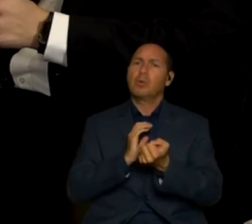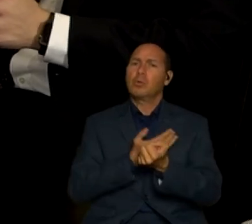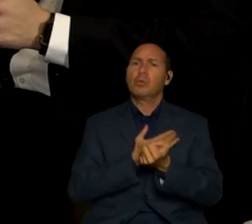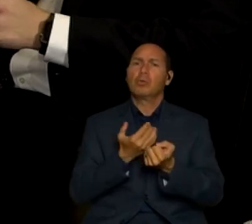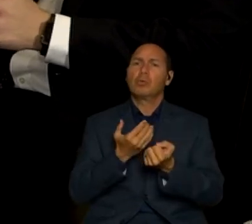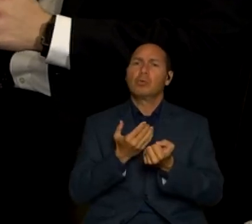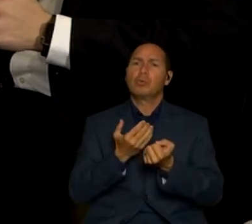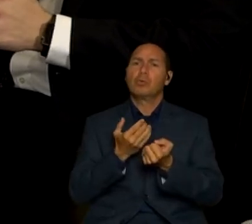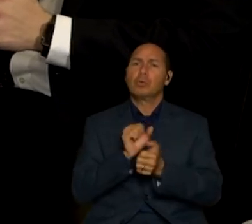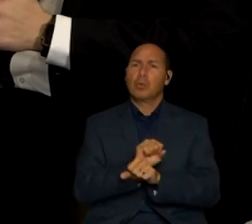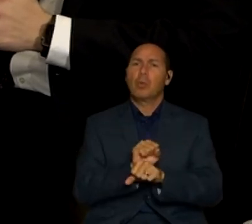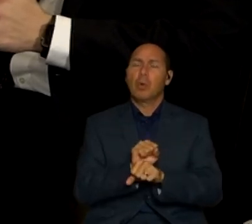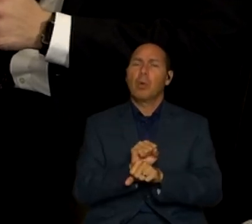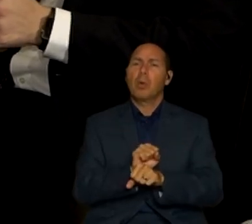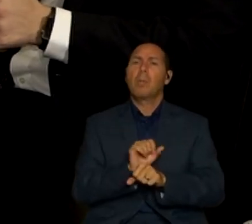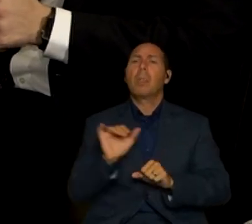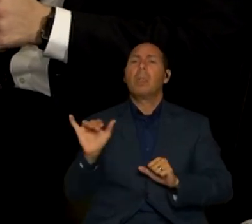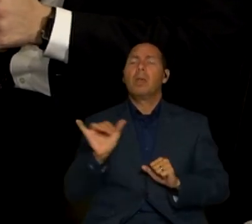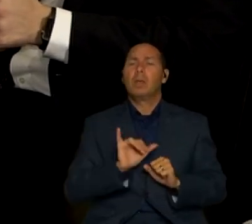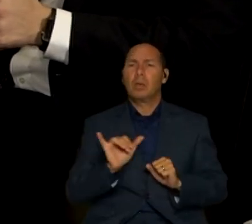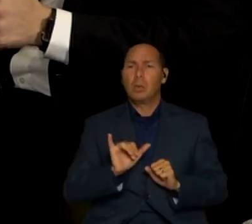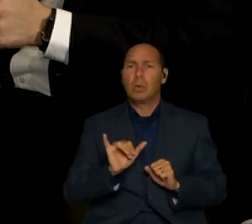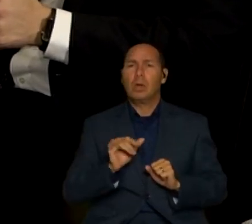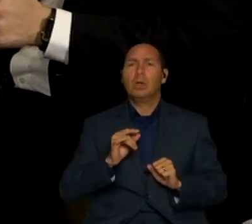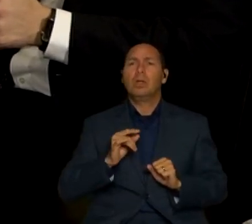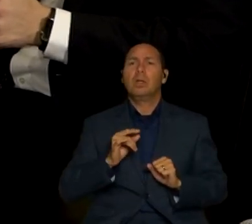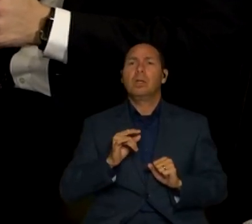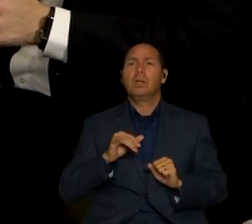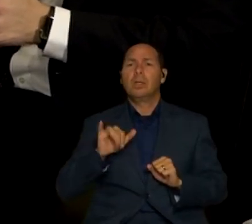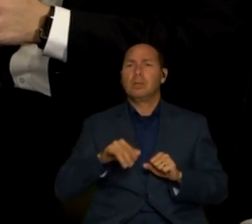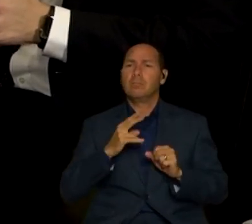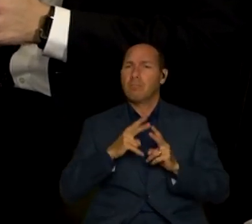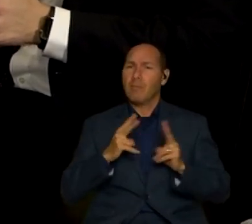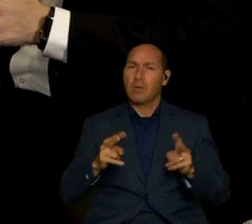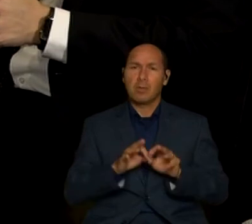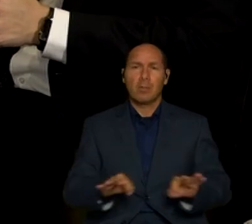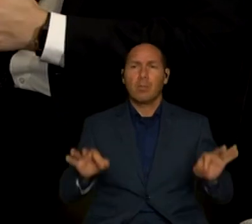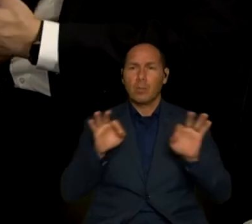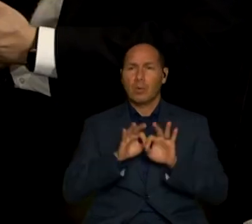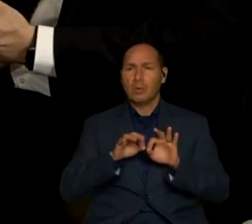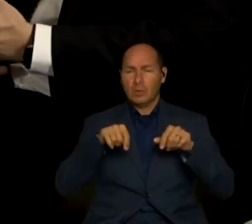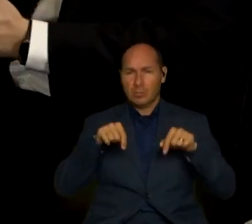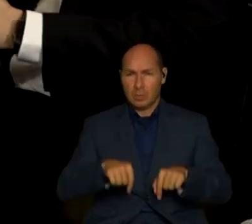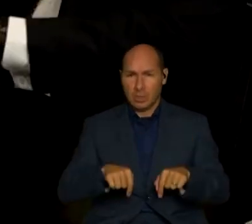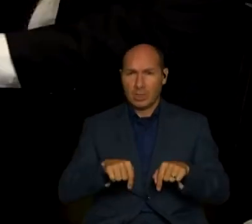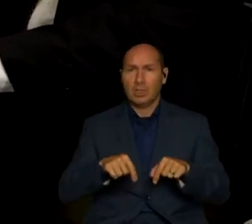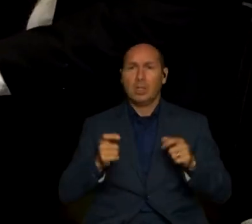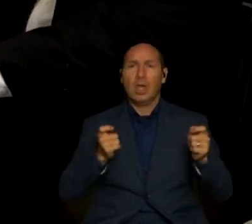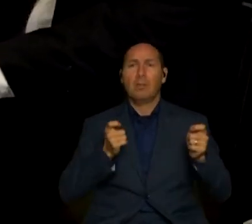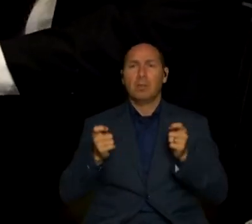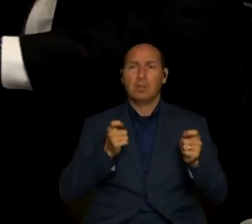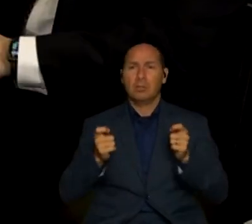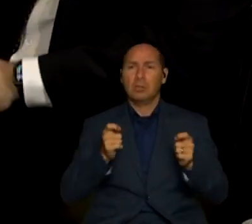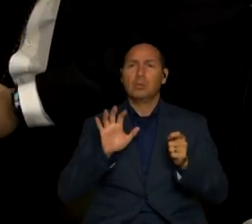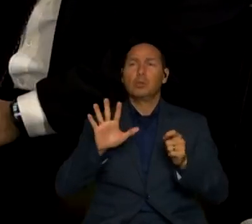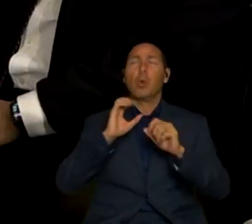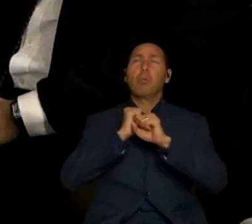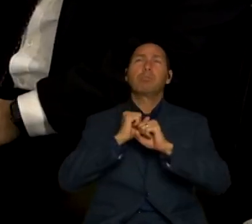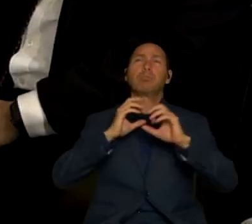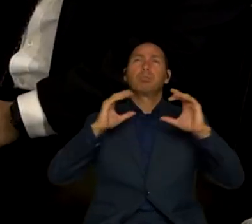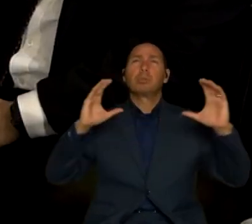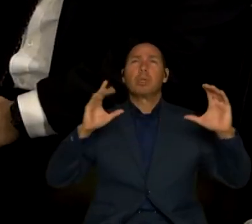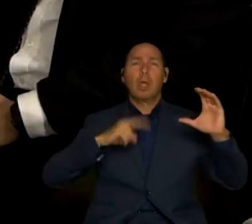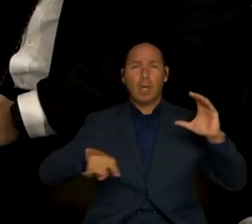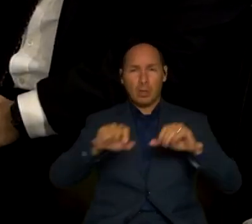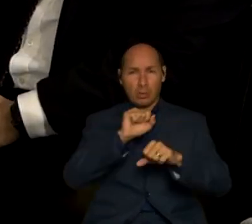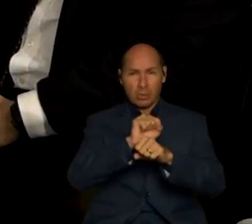So we're also, this is very important, and this is part of this administration's vision, that our